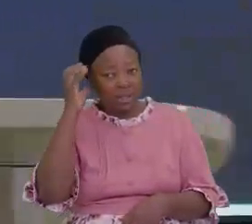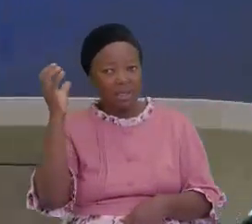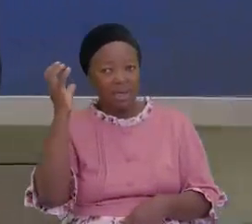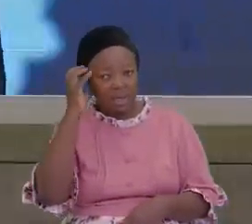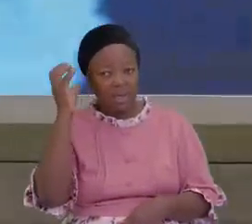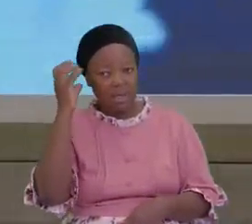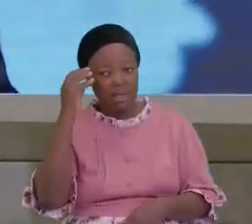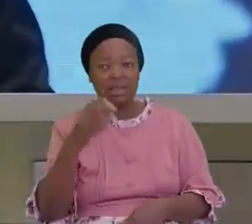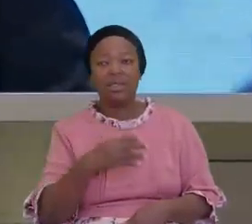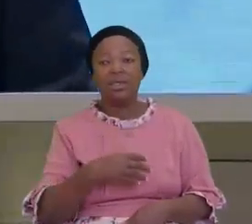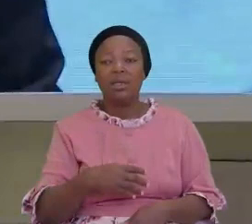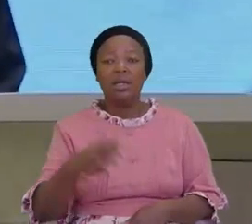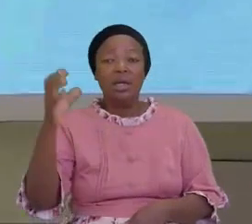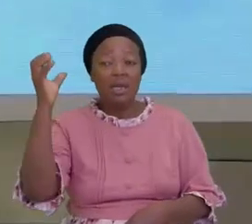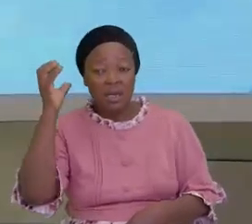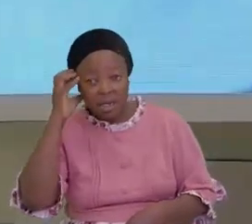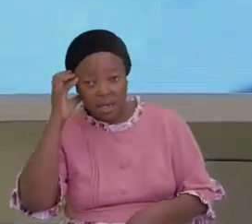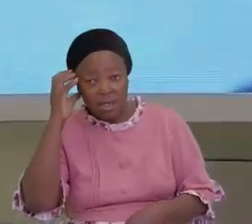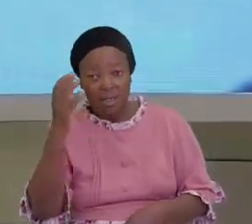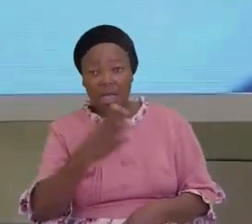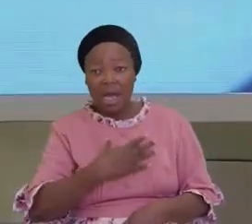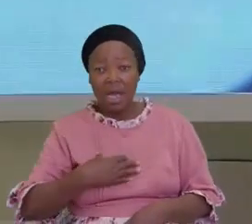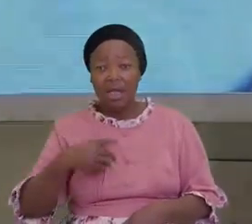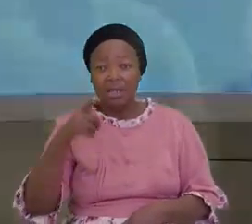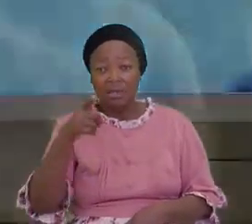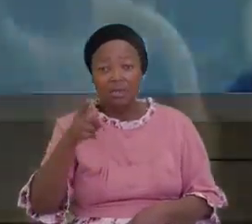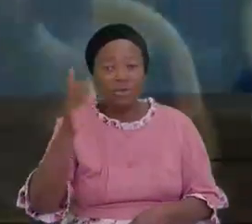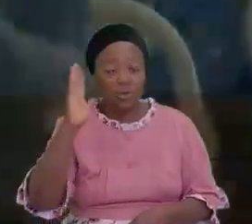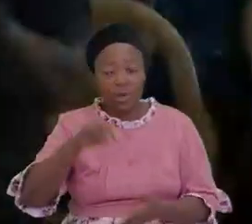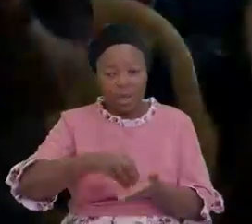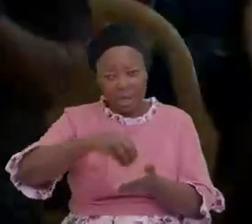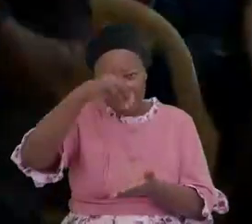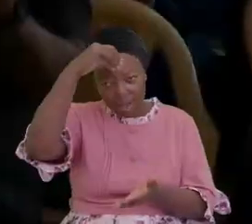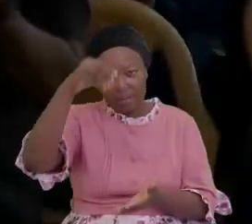Listen, and you will learn.